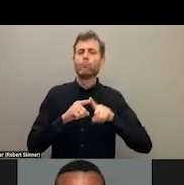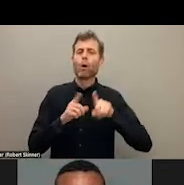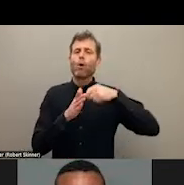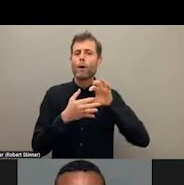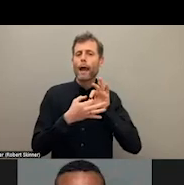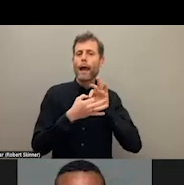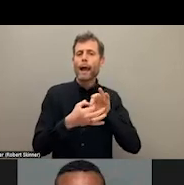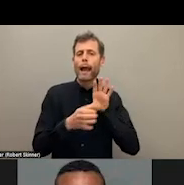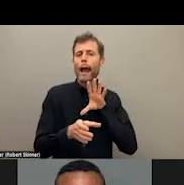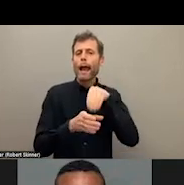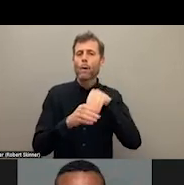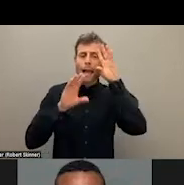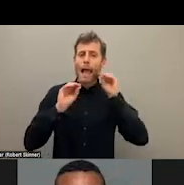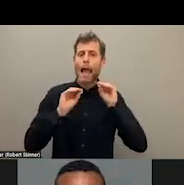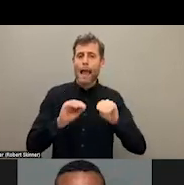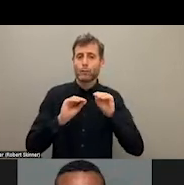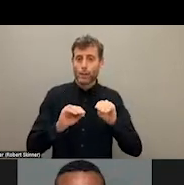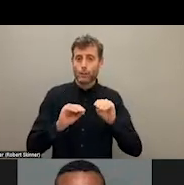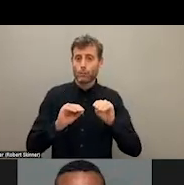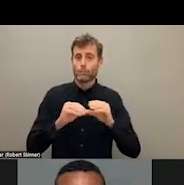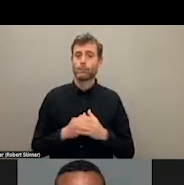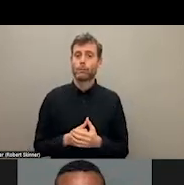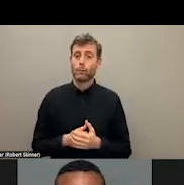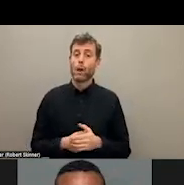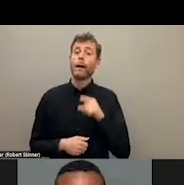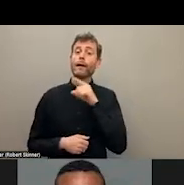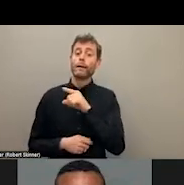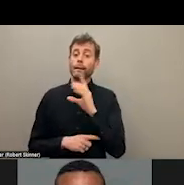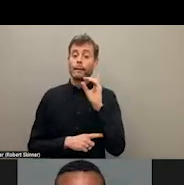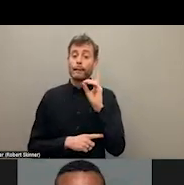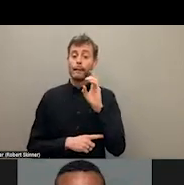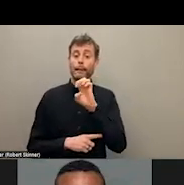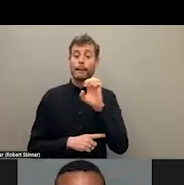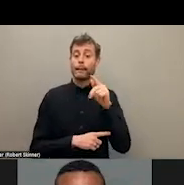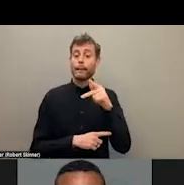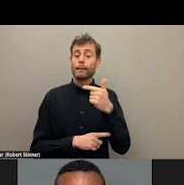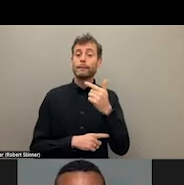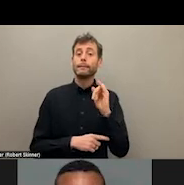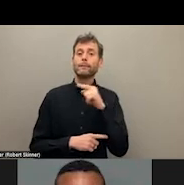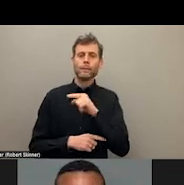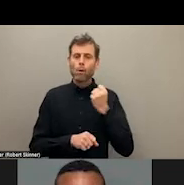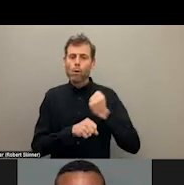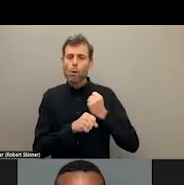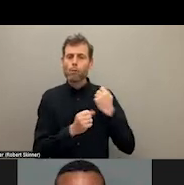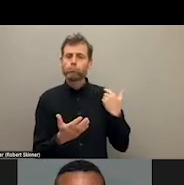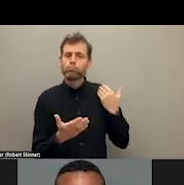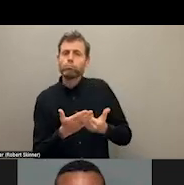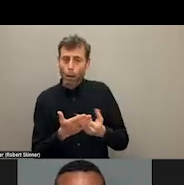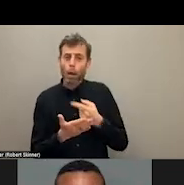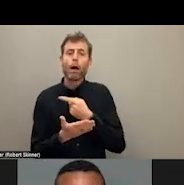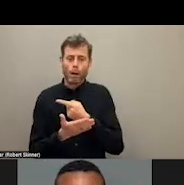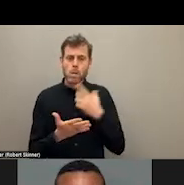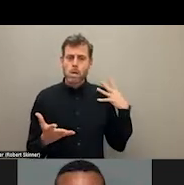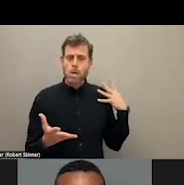a little bit about the recent report you just launched on this topic and what you found on how ICT can